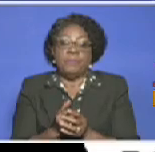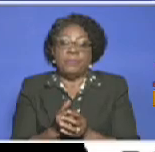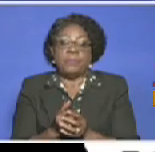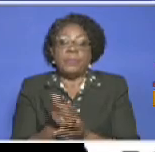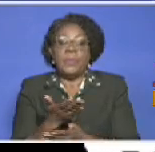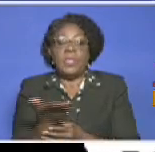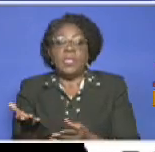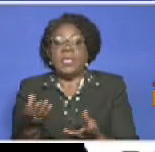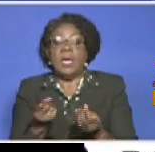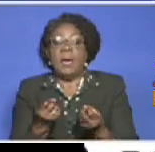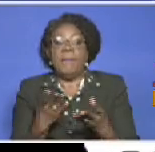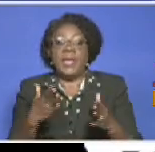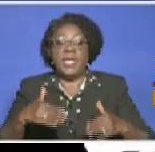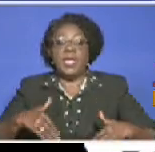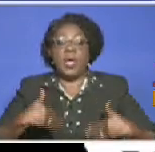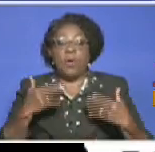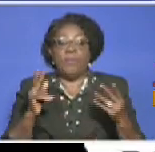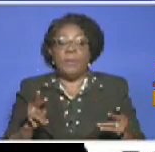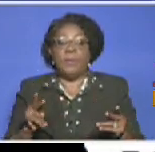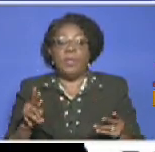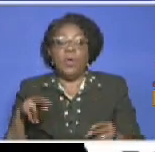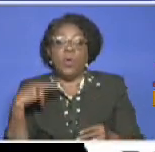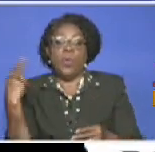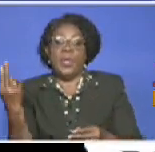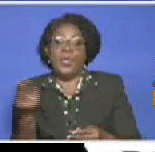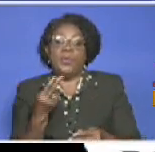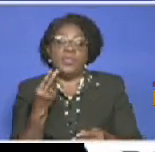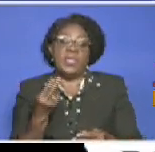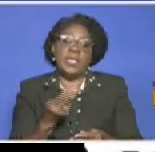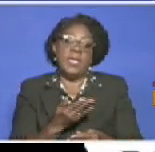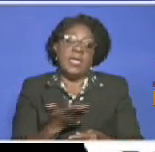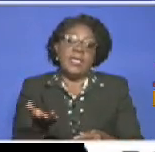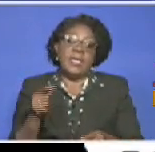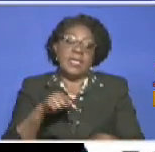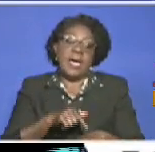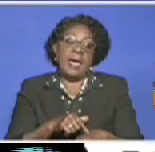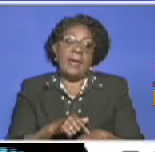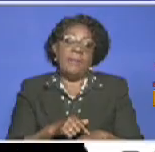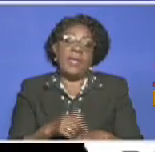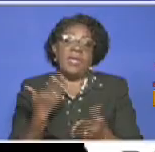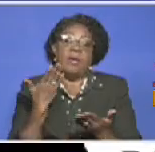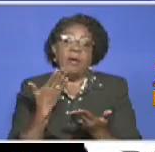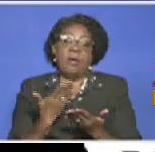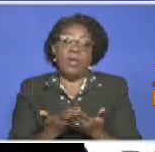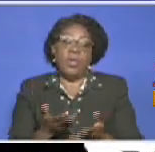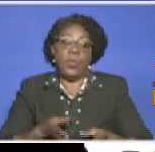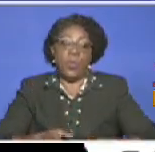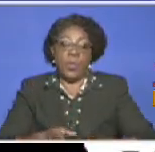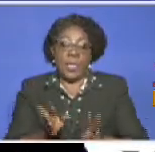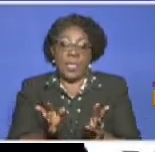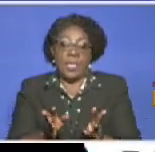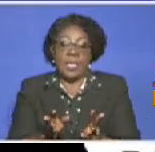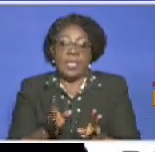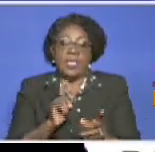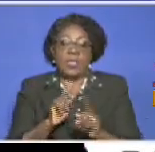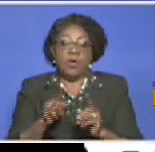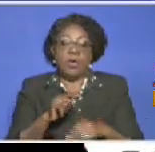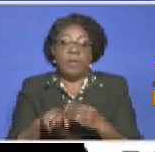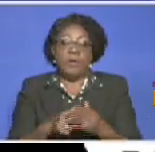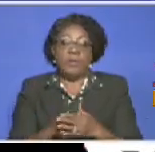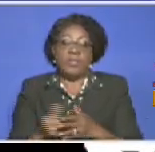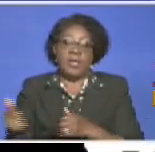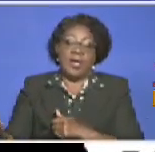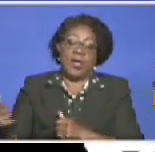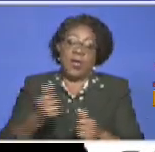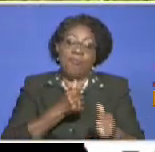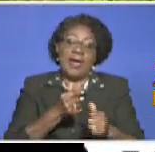Well, there are many youngsters who are using their spare time in a productive way. Lloyd Allen reports tonight on the so-called karate